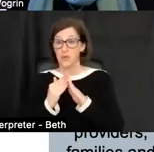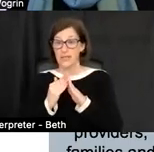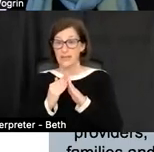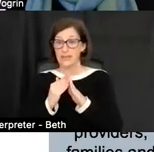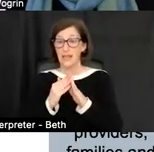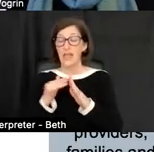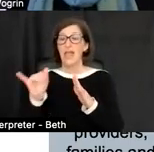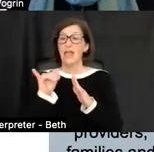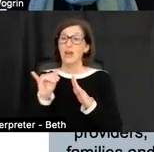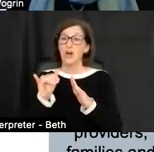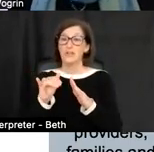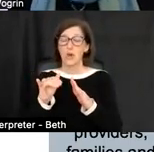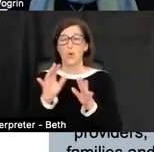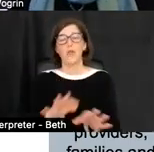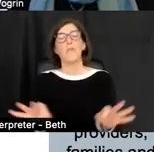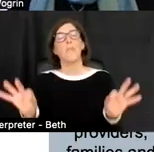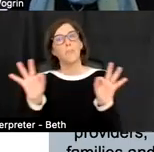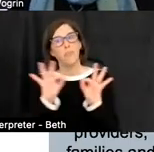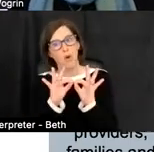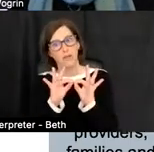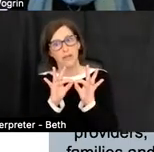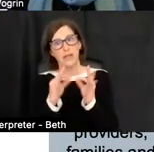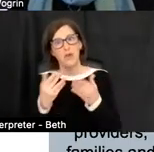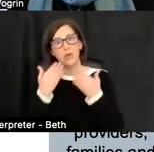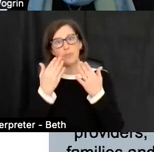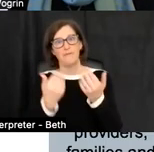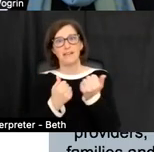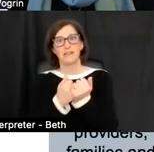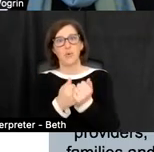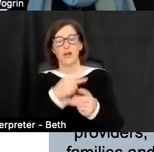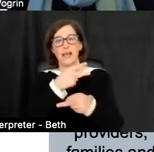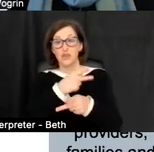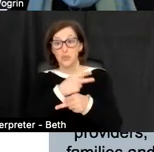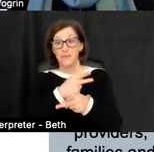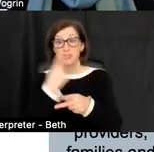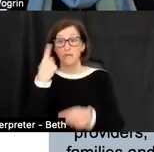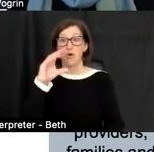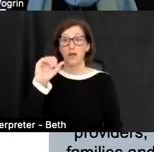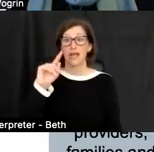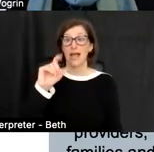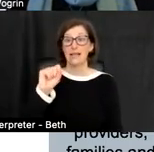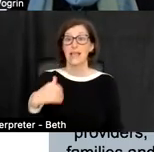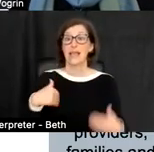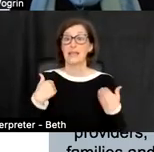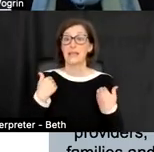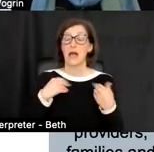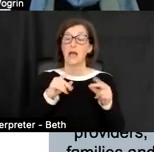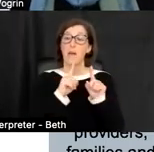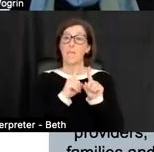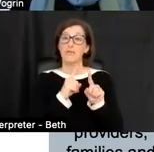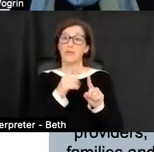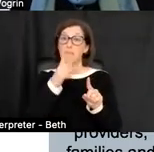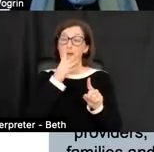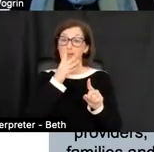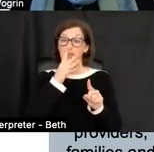And very, very importantly is providing support and supervision for the CATs and young mentor mothers, because they are first